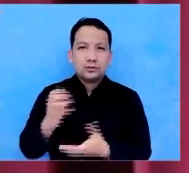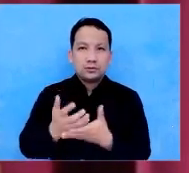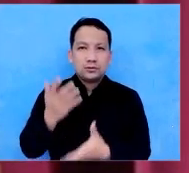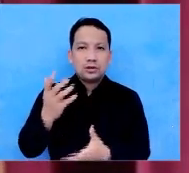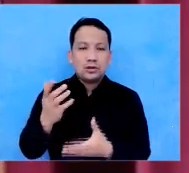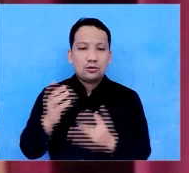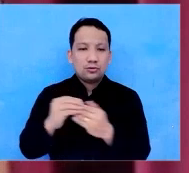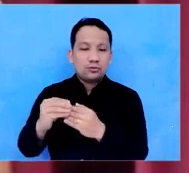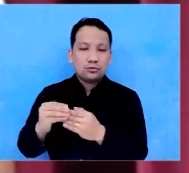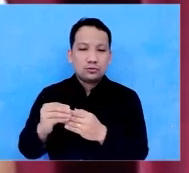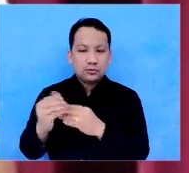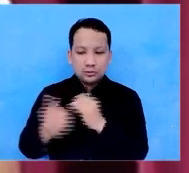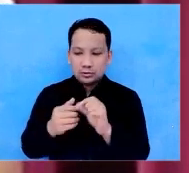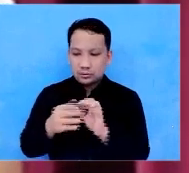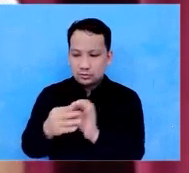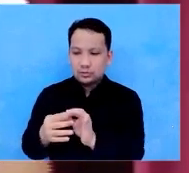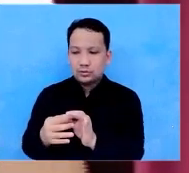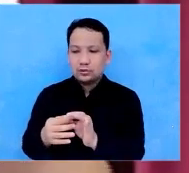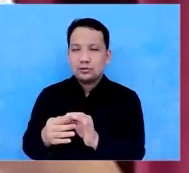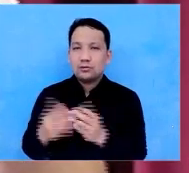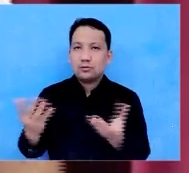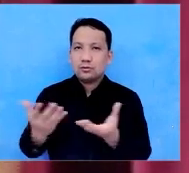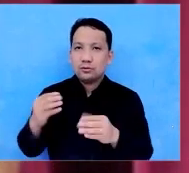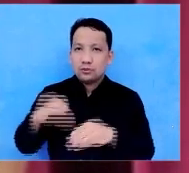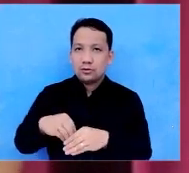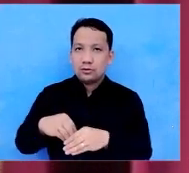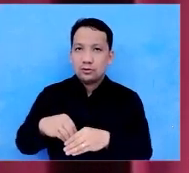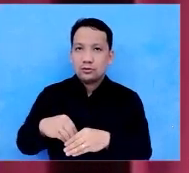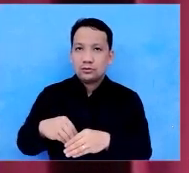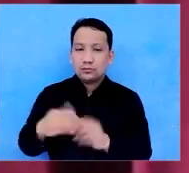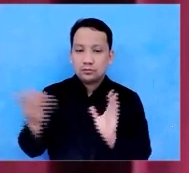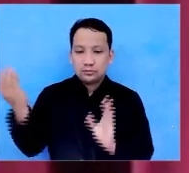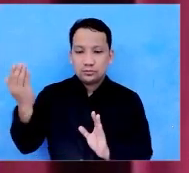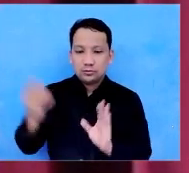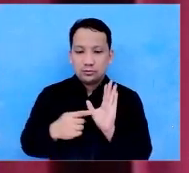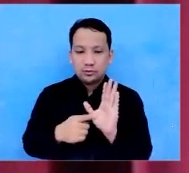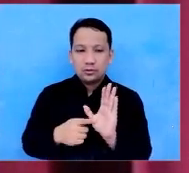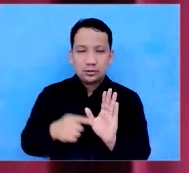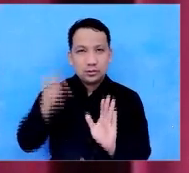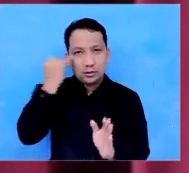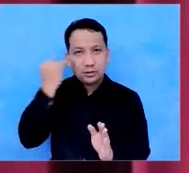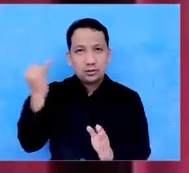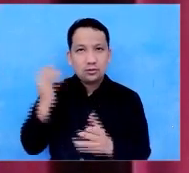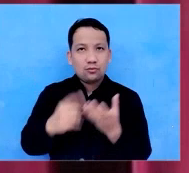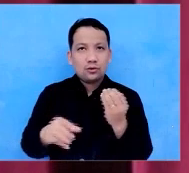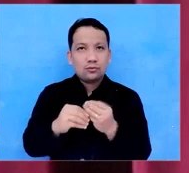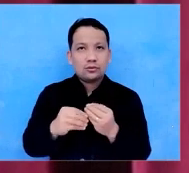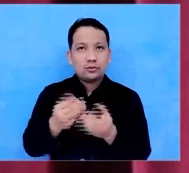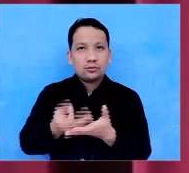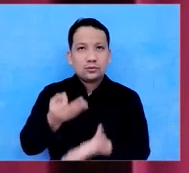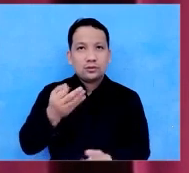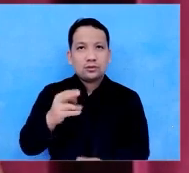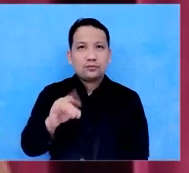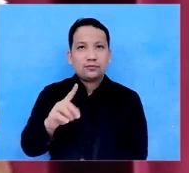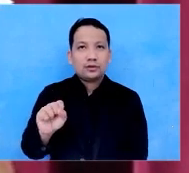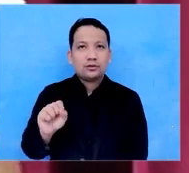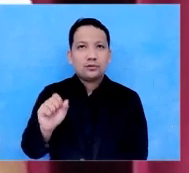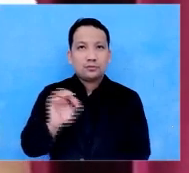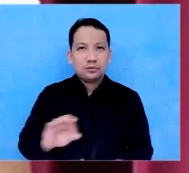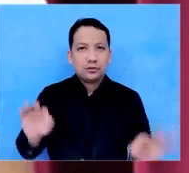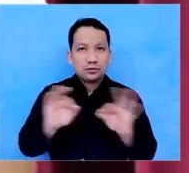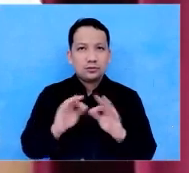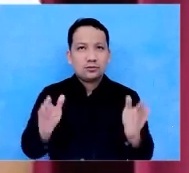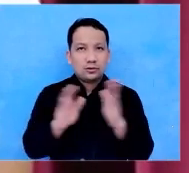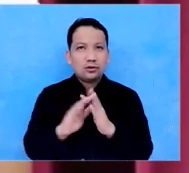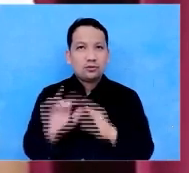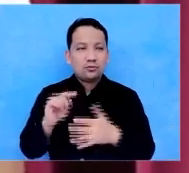an interactive one wherein not only did we present our ideas on what the fund should look like, but we asked them, what